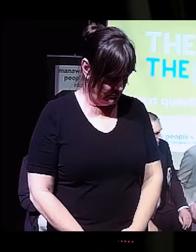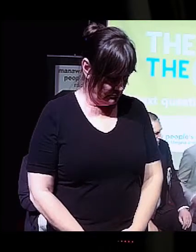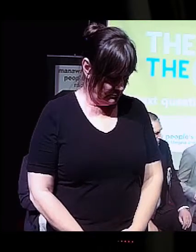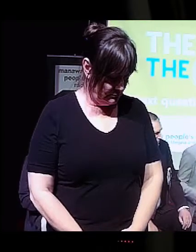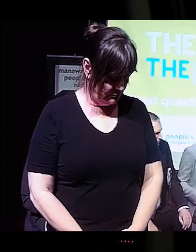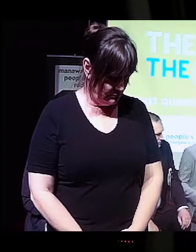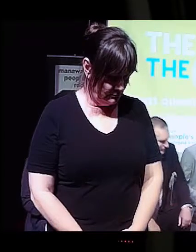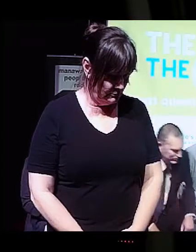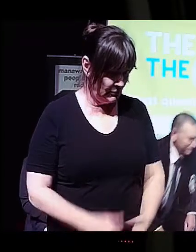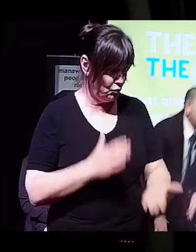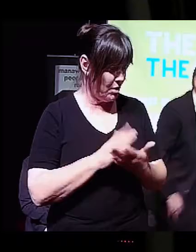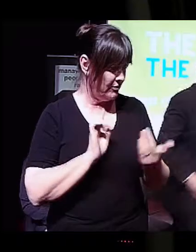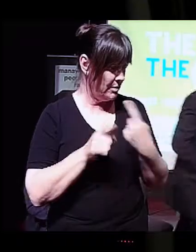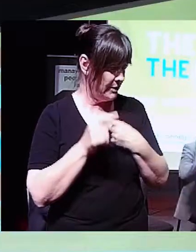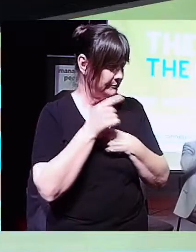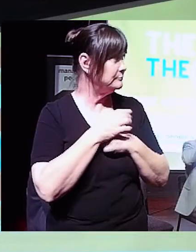Right of reply, Anthony Willems.